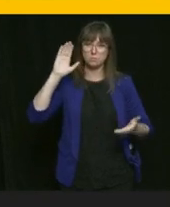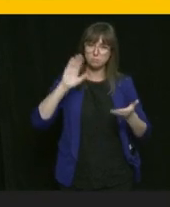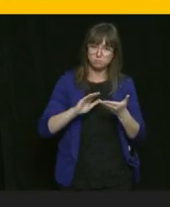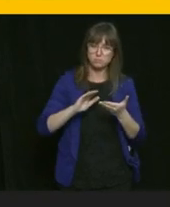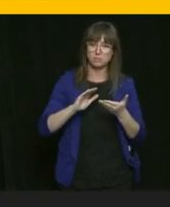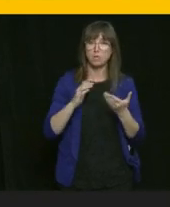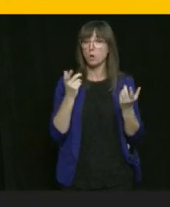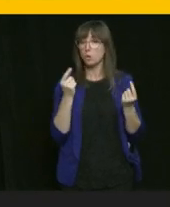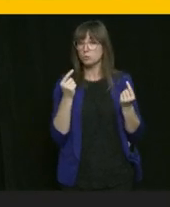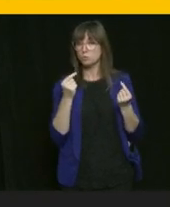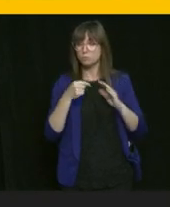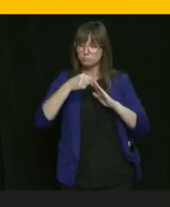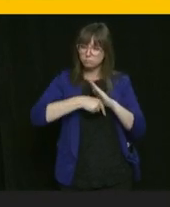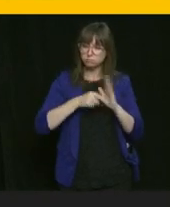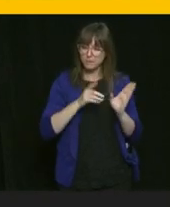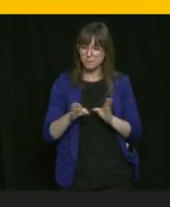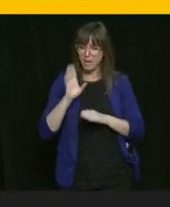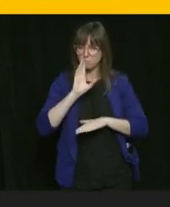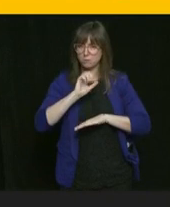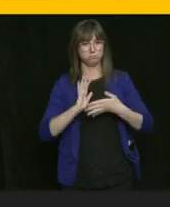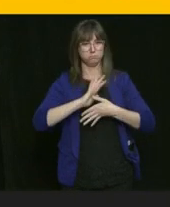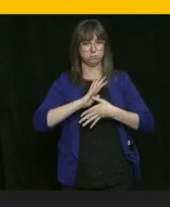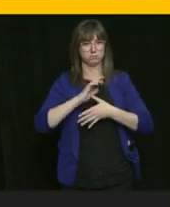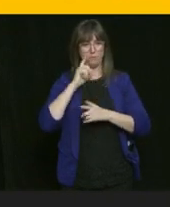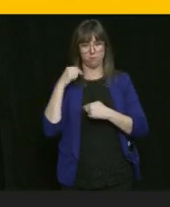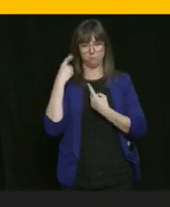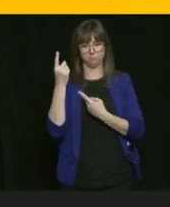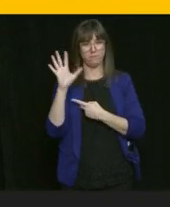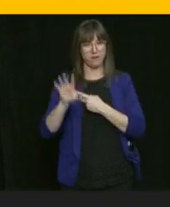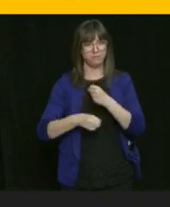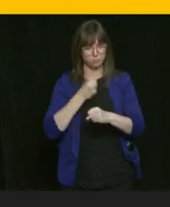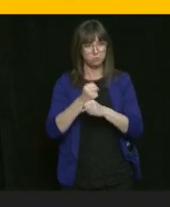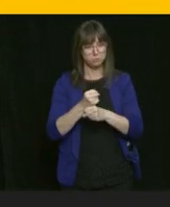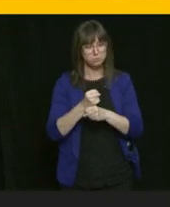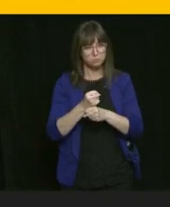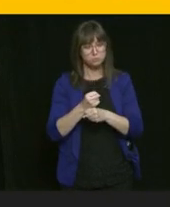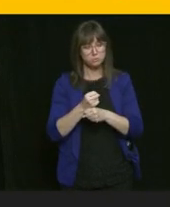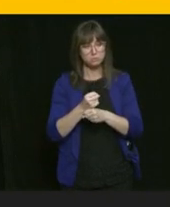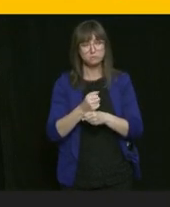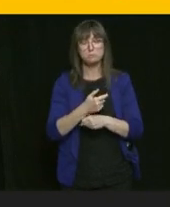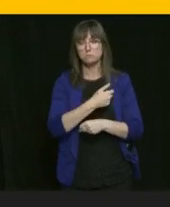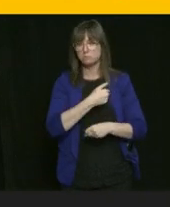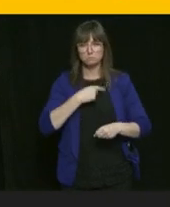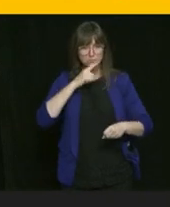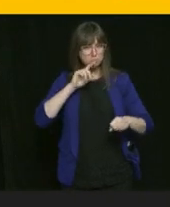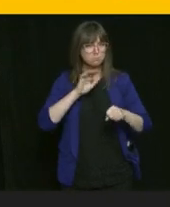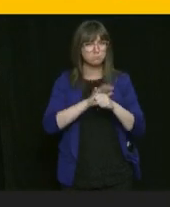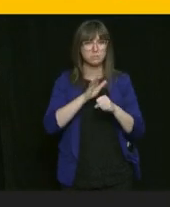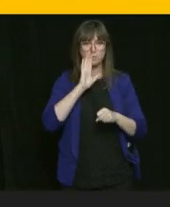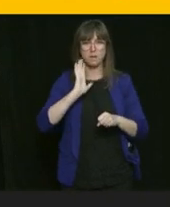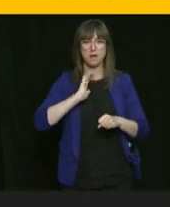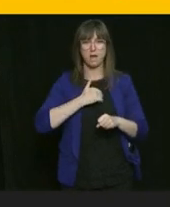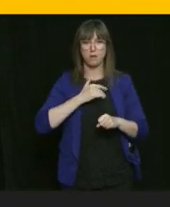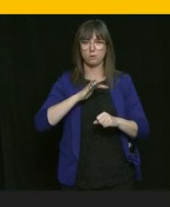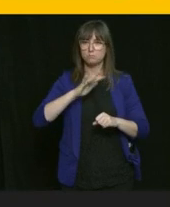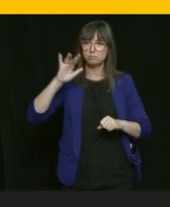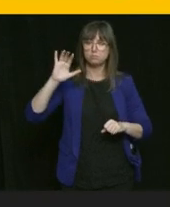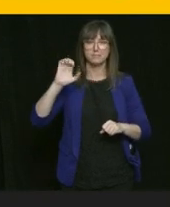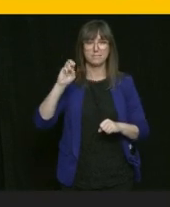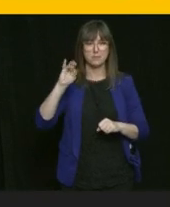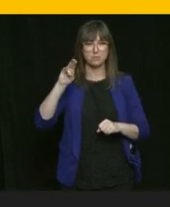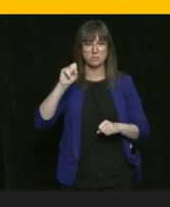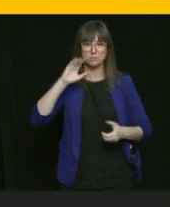comprehensive plan to grow our economy and at the same time. And we are committed to reducing our emissions by putting forward a